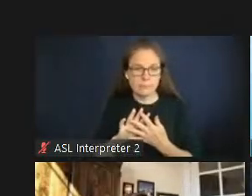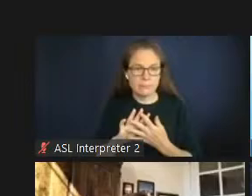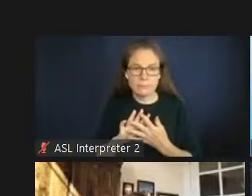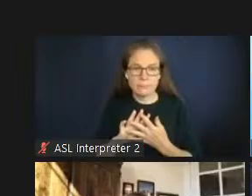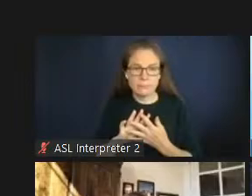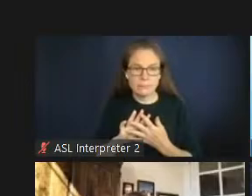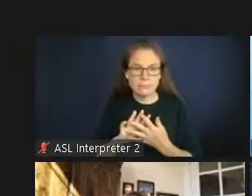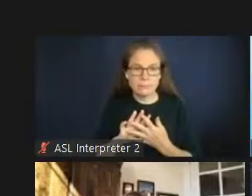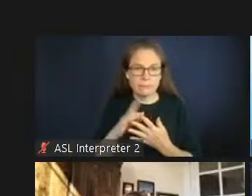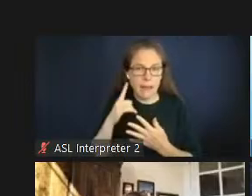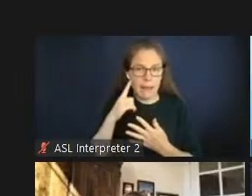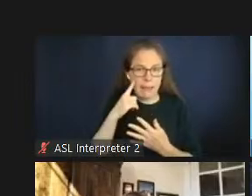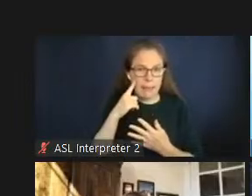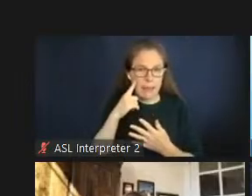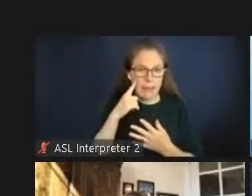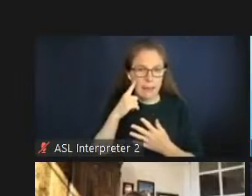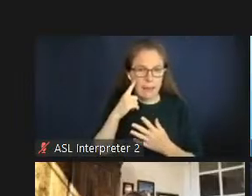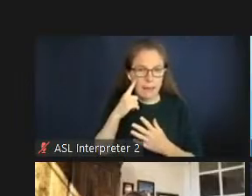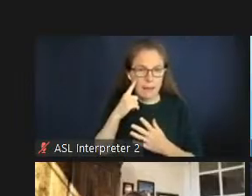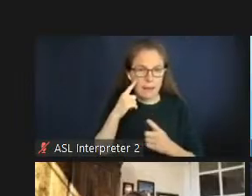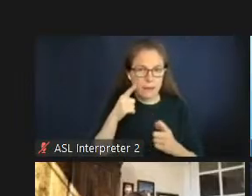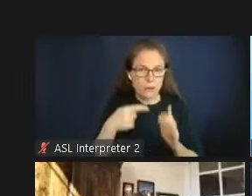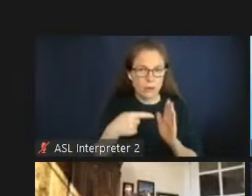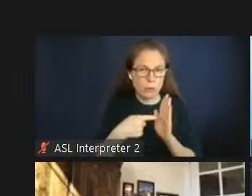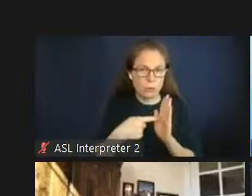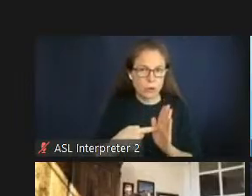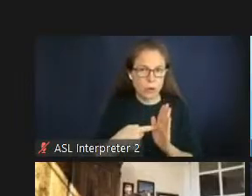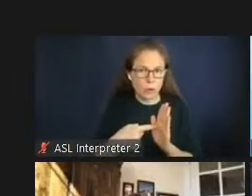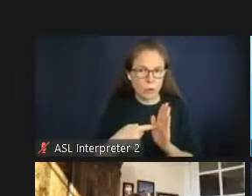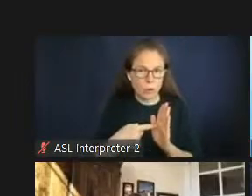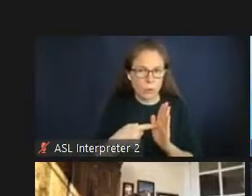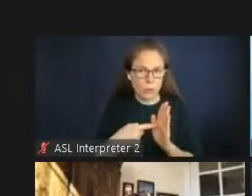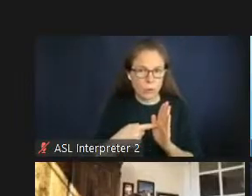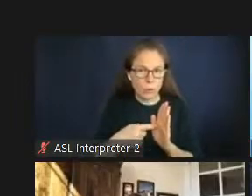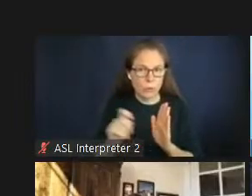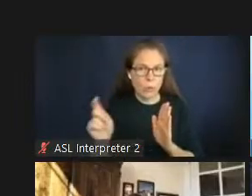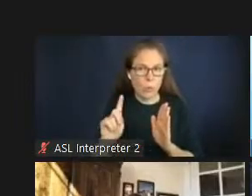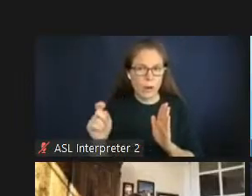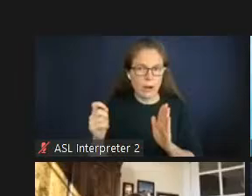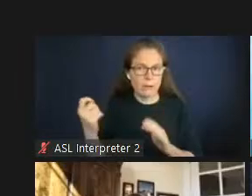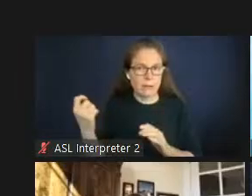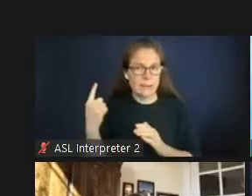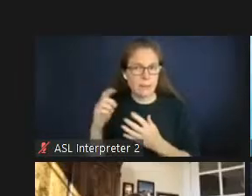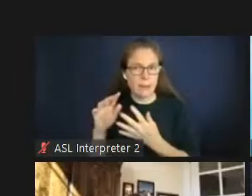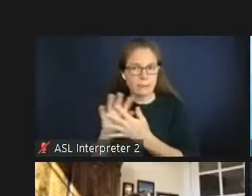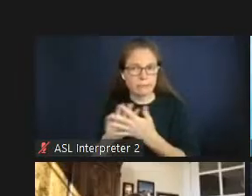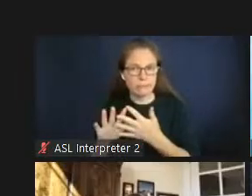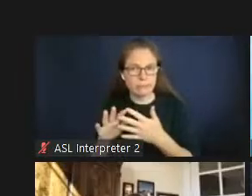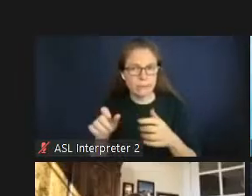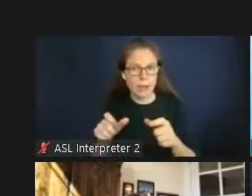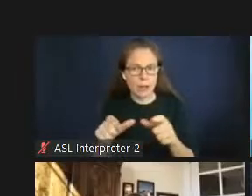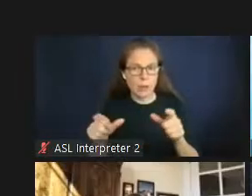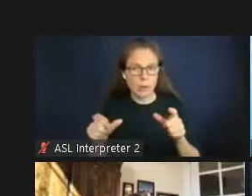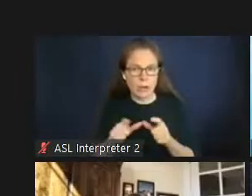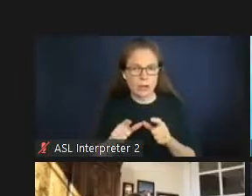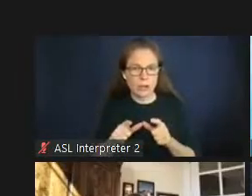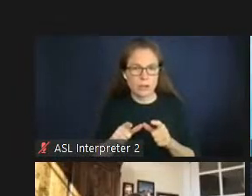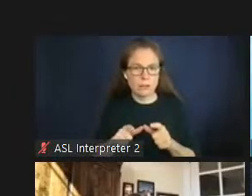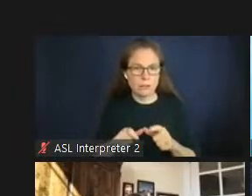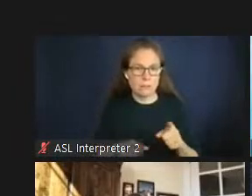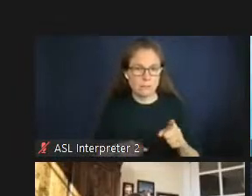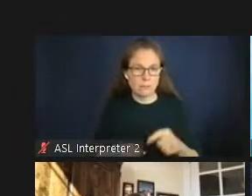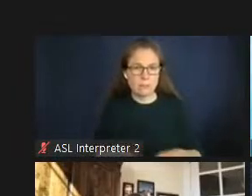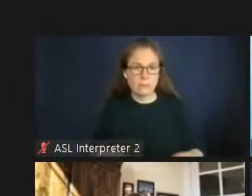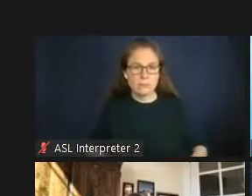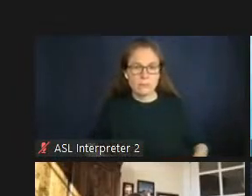automation or some little thing that shows where the projects are located. Might have to click through a couple more.